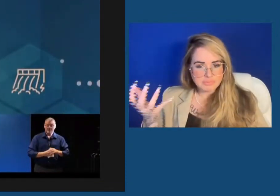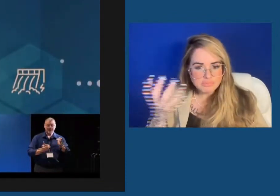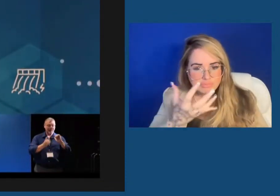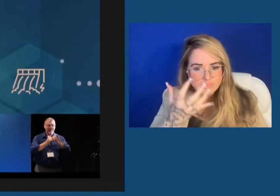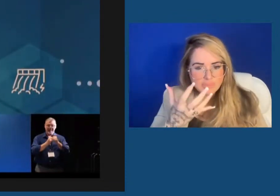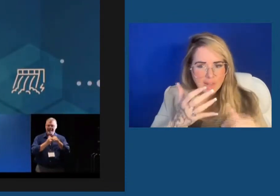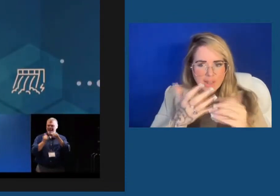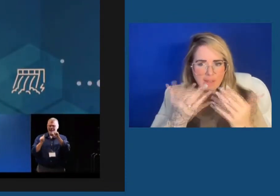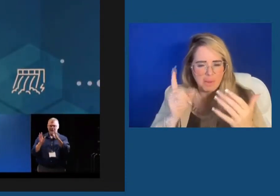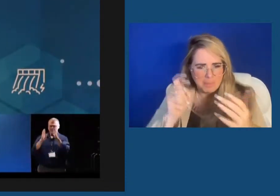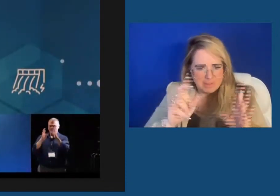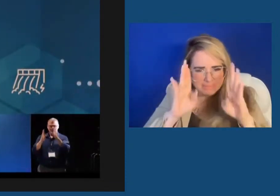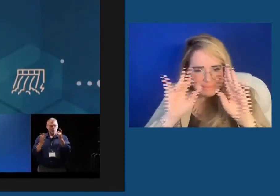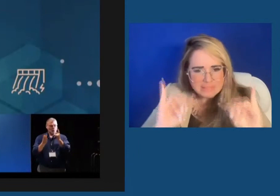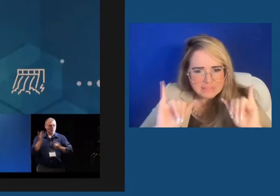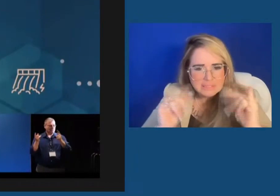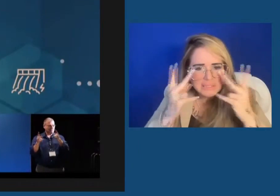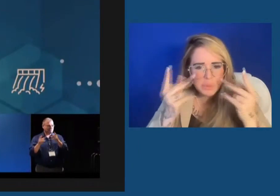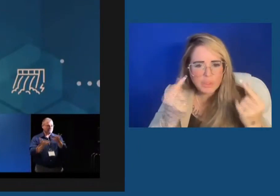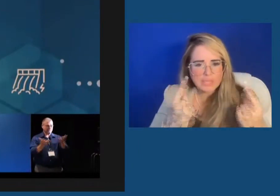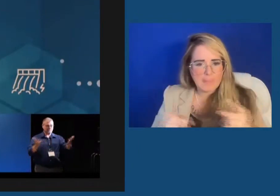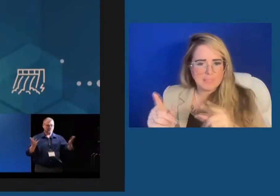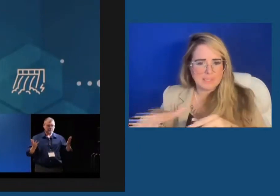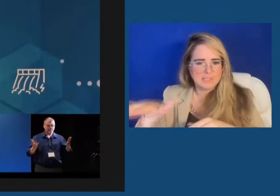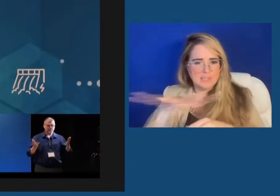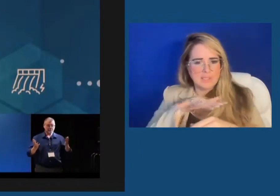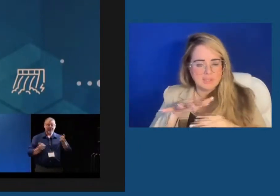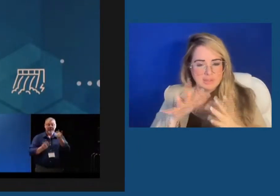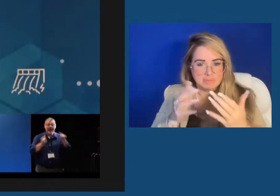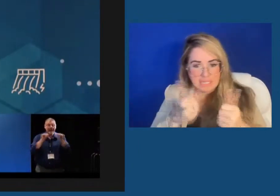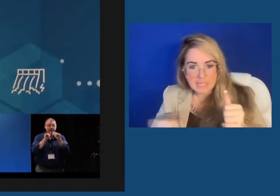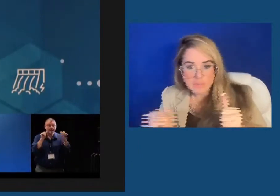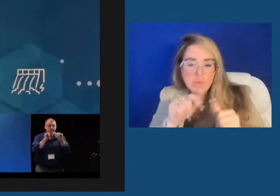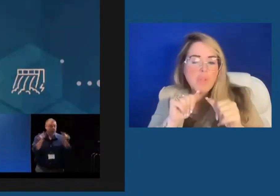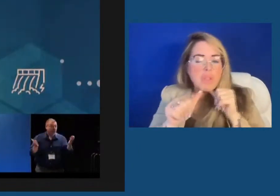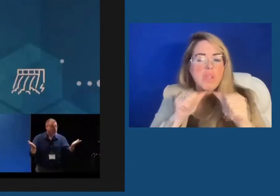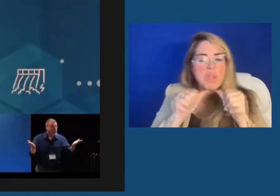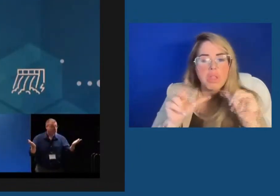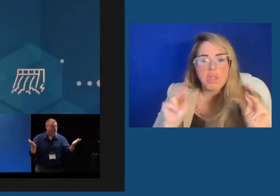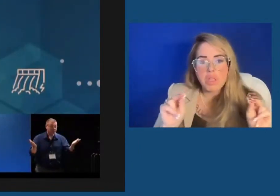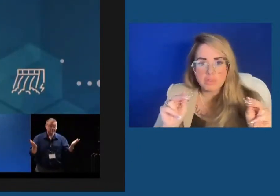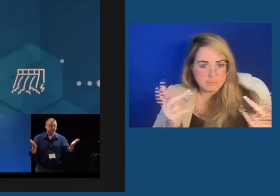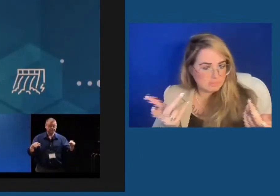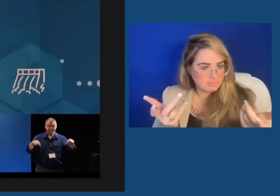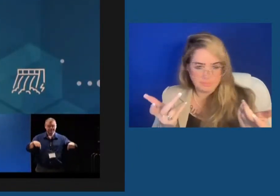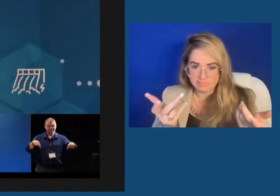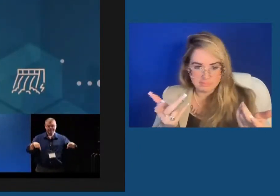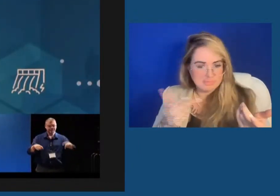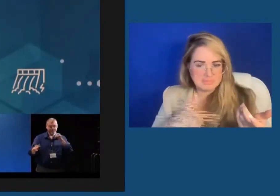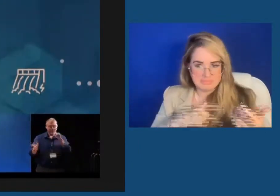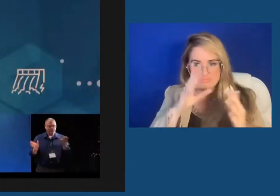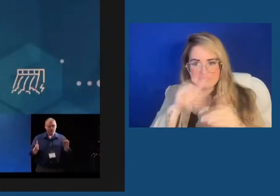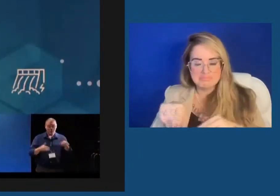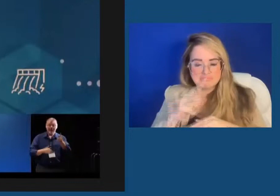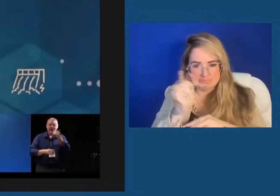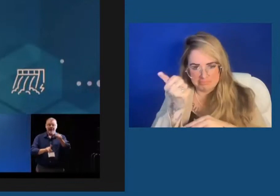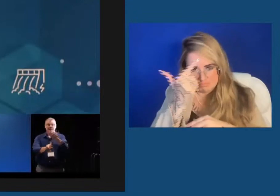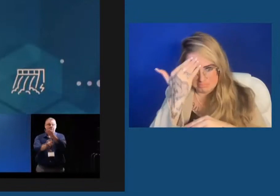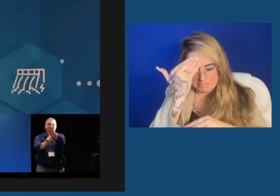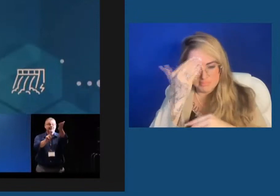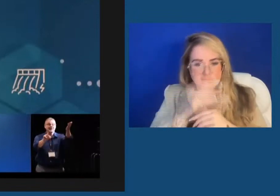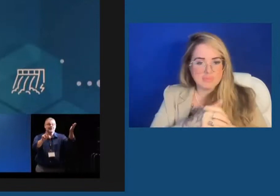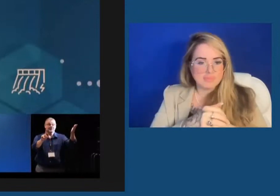pay attention to what's happening to our weather? Any deniers out there? Not in this room, I don't expect it. Anybody out there?